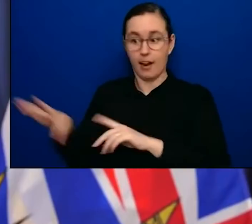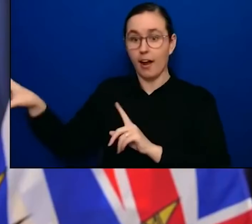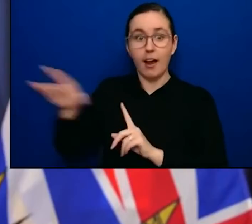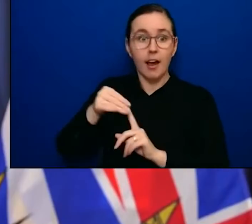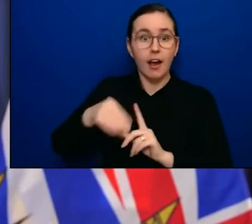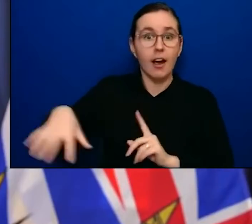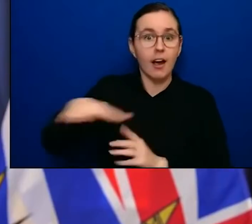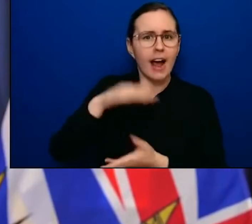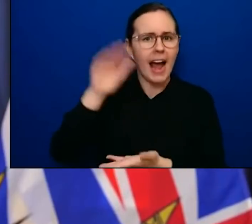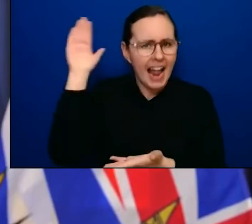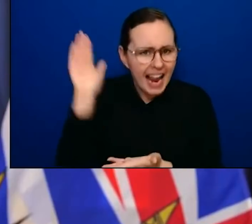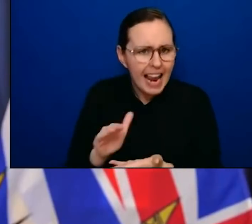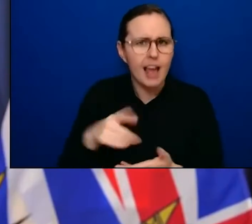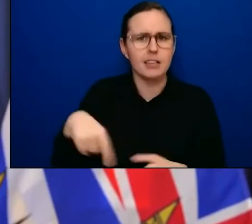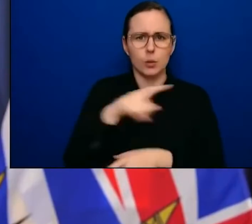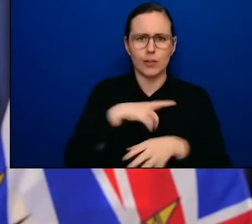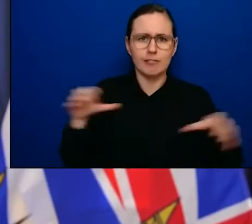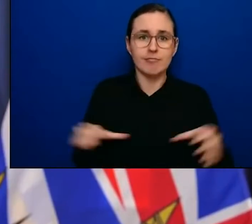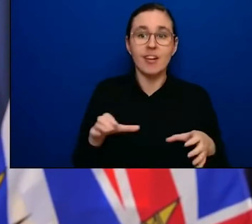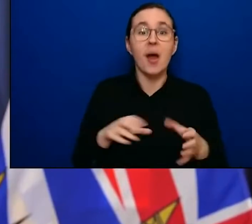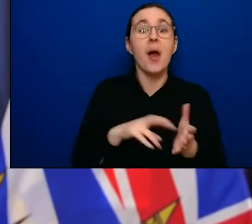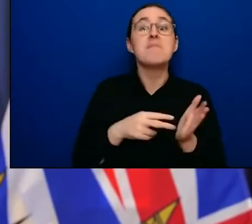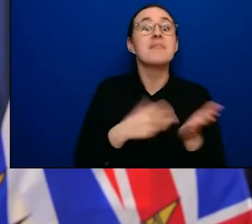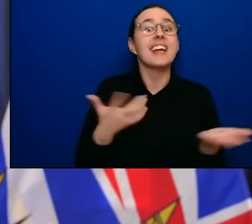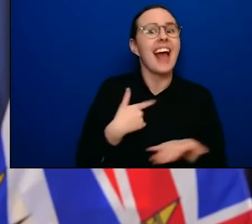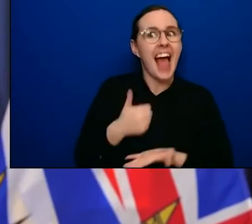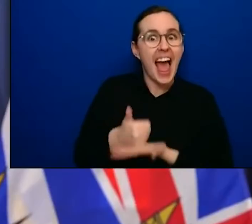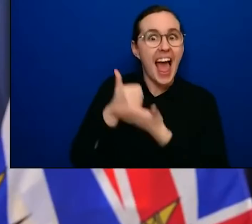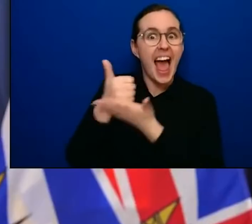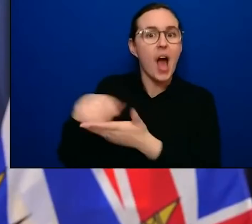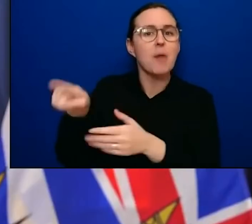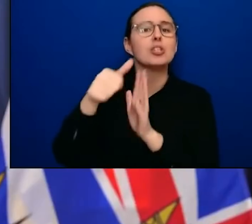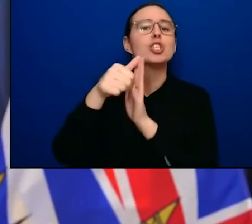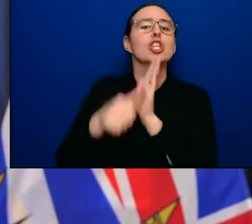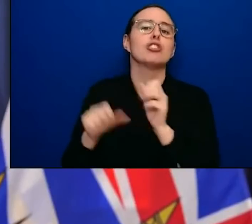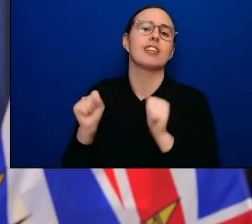work makes all the difference. Your work makes all the difference. And